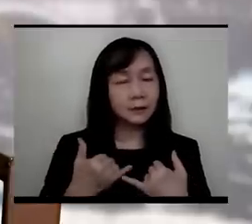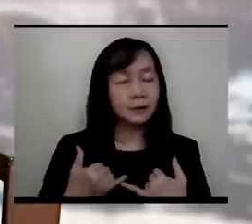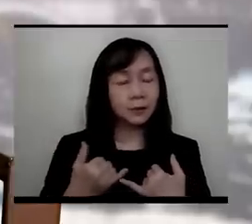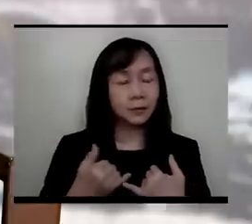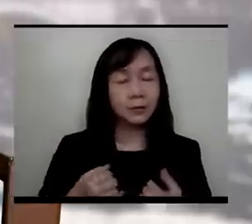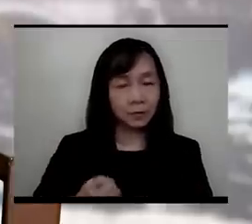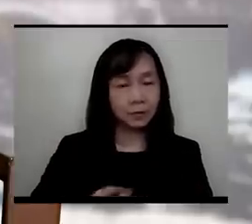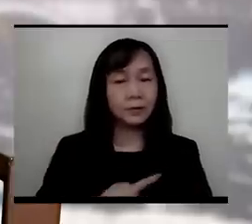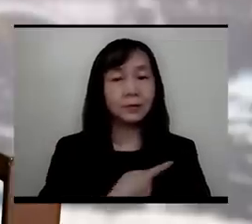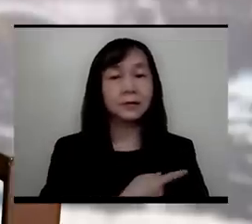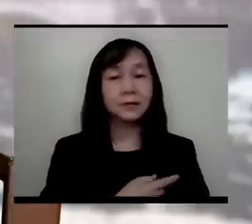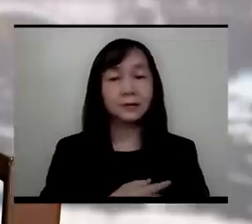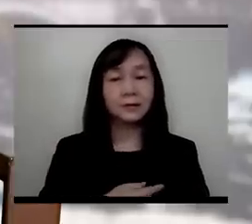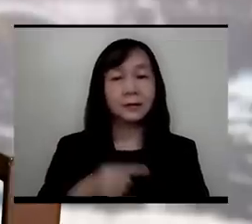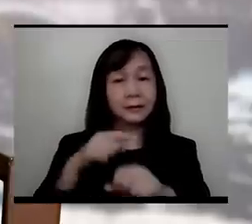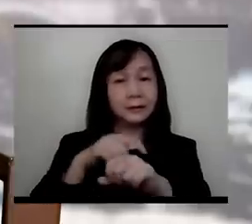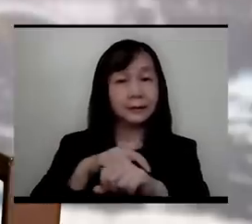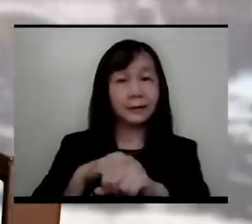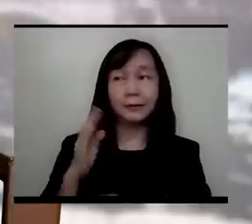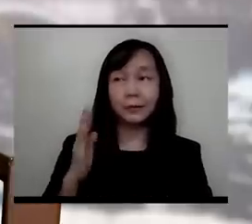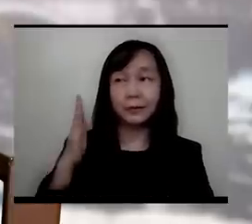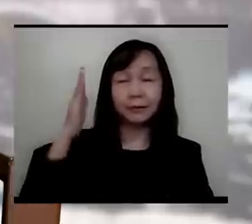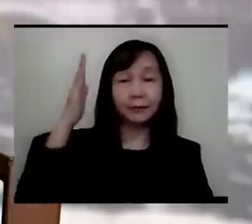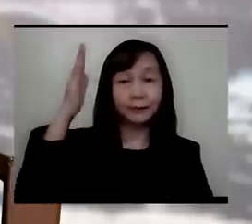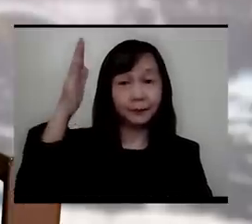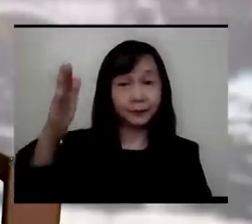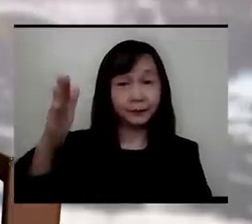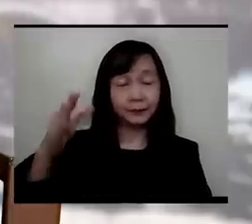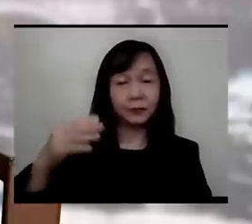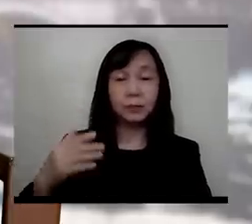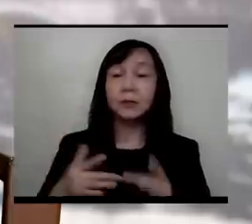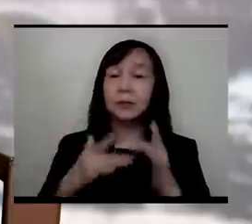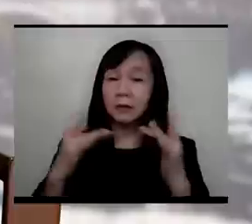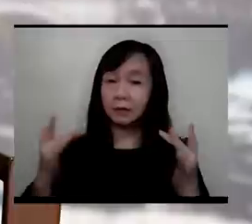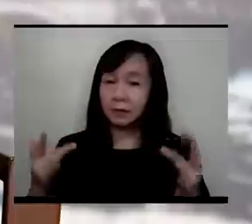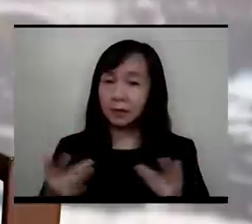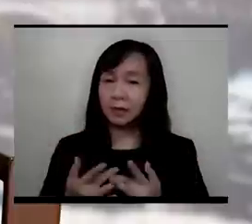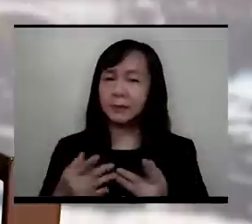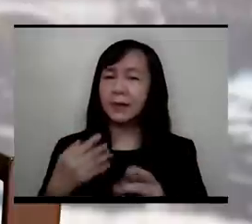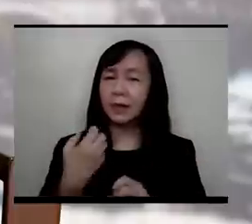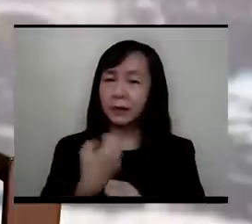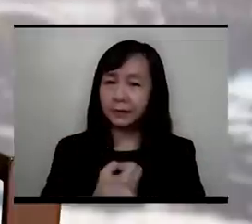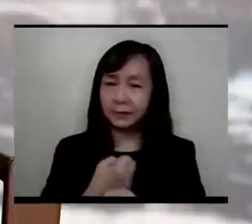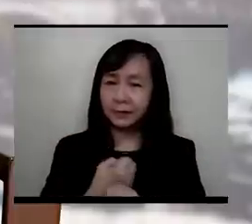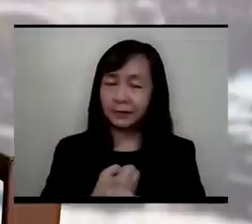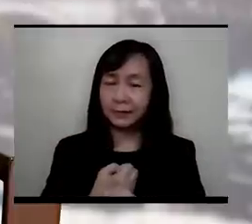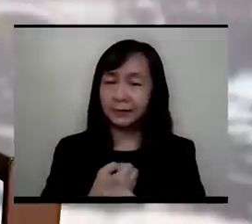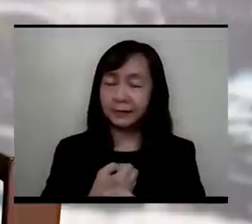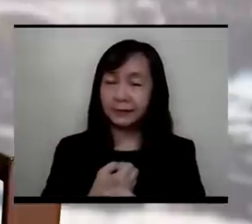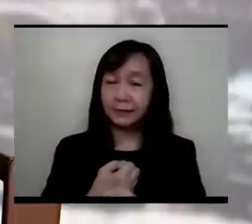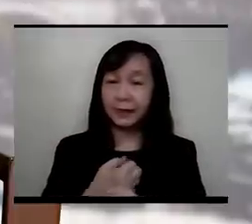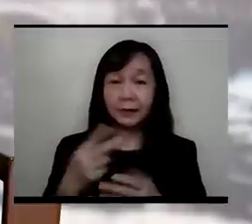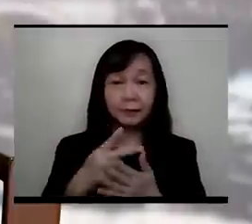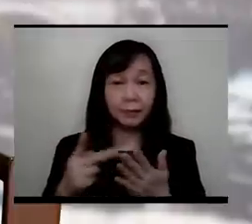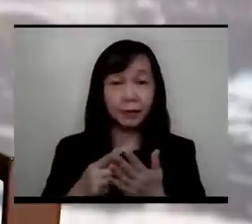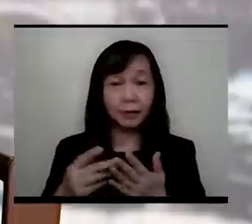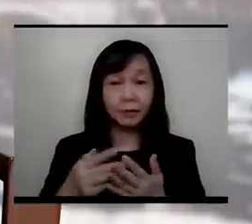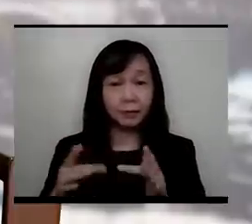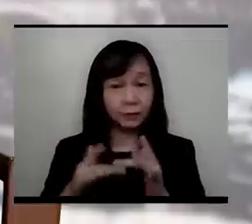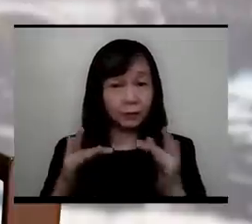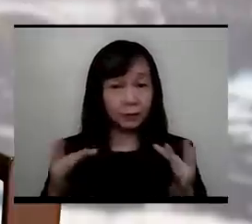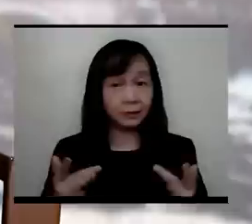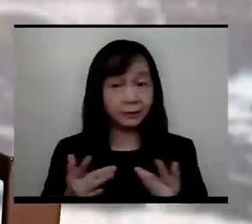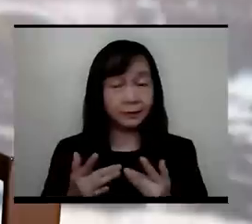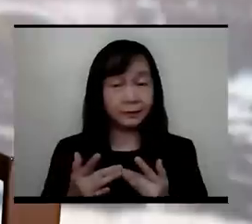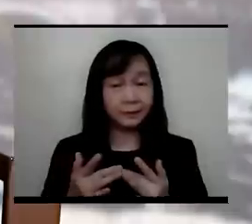A time will come When our heart Will be hardened And part of it Part of the hardness